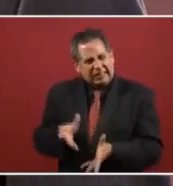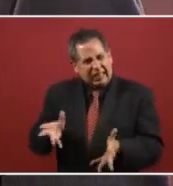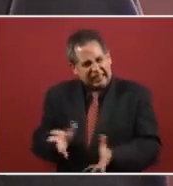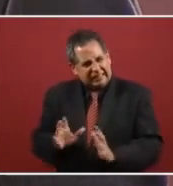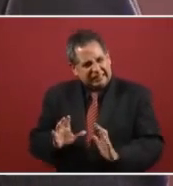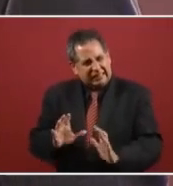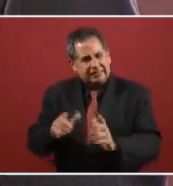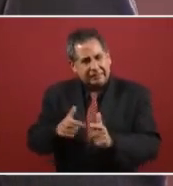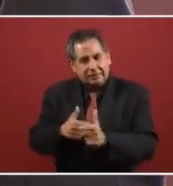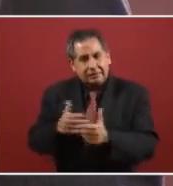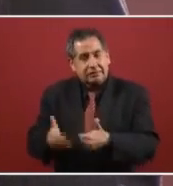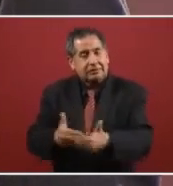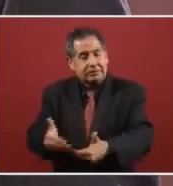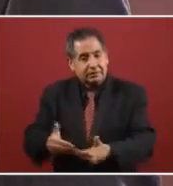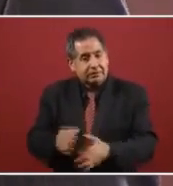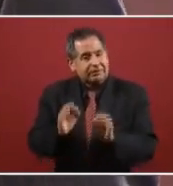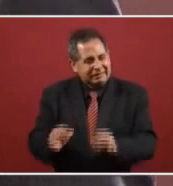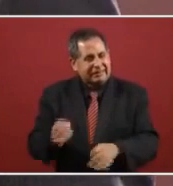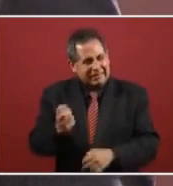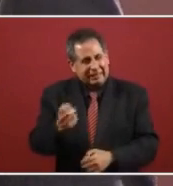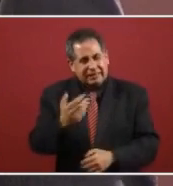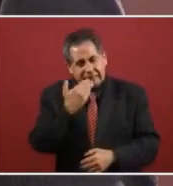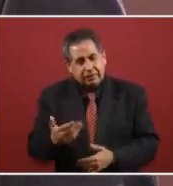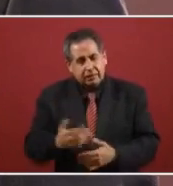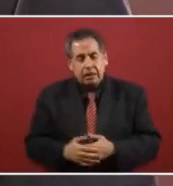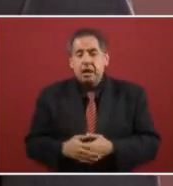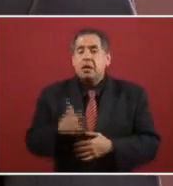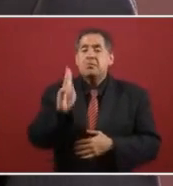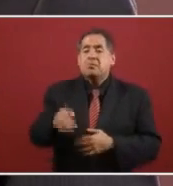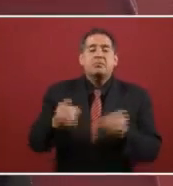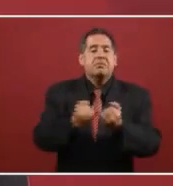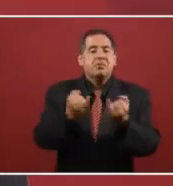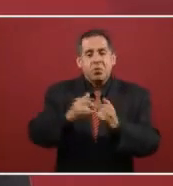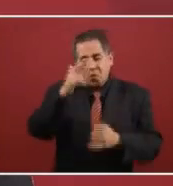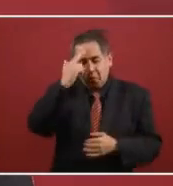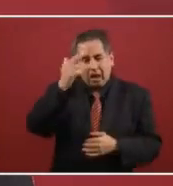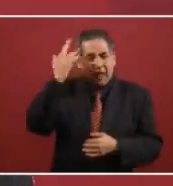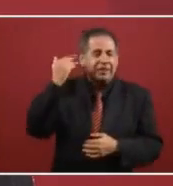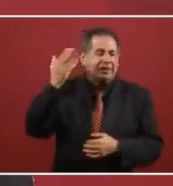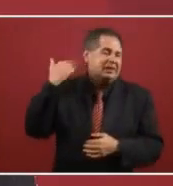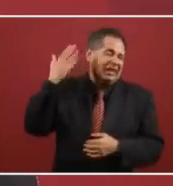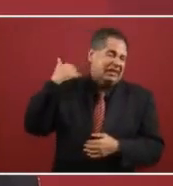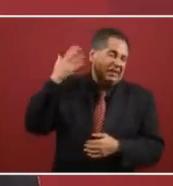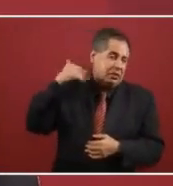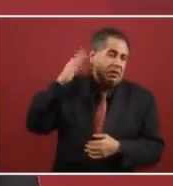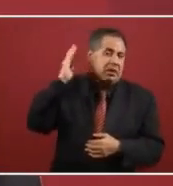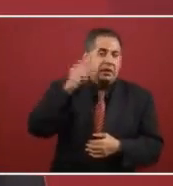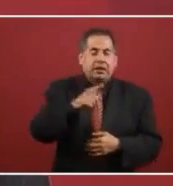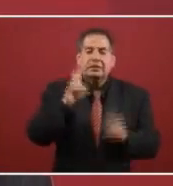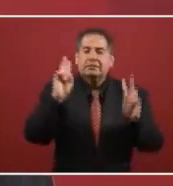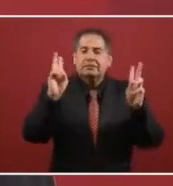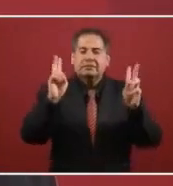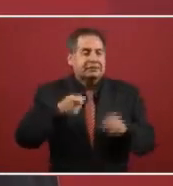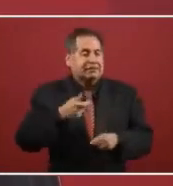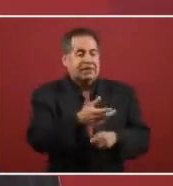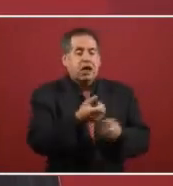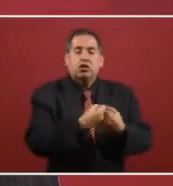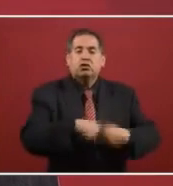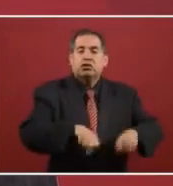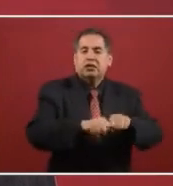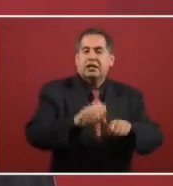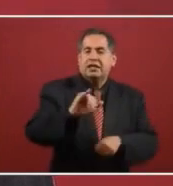and we have to push him between all of us. But the same thing happened with social,